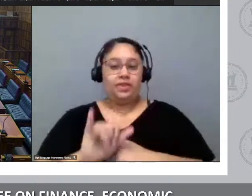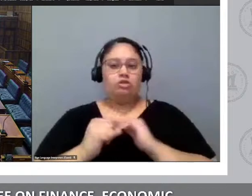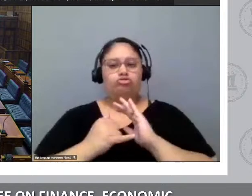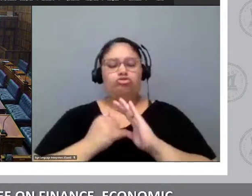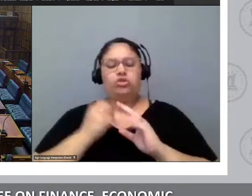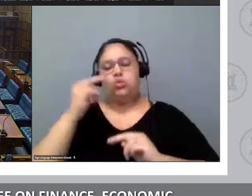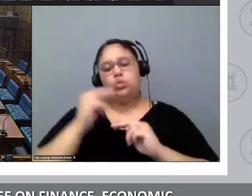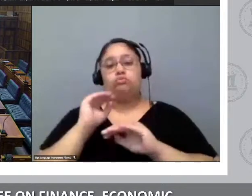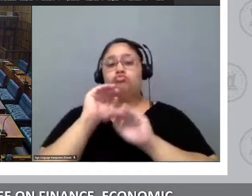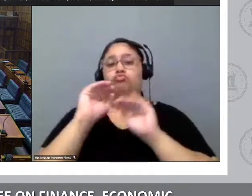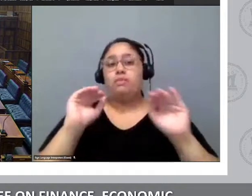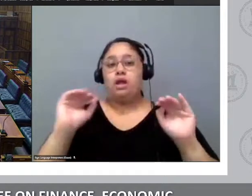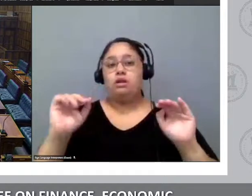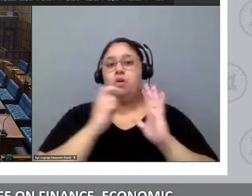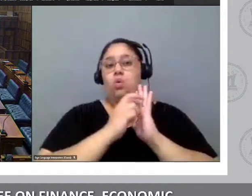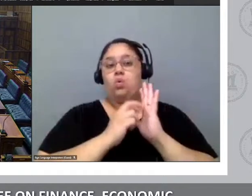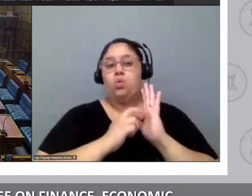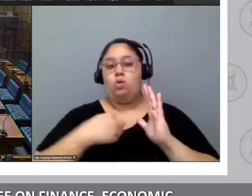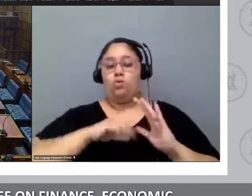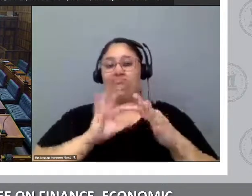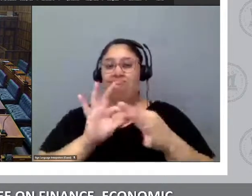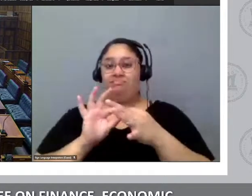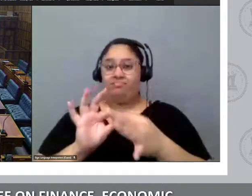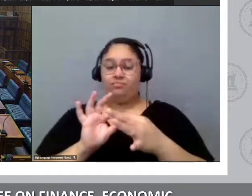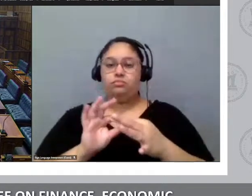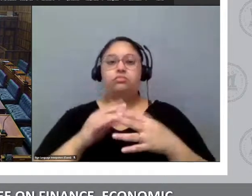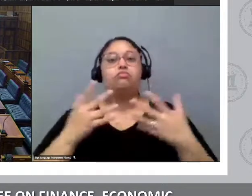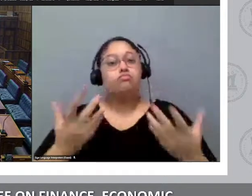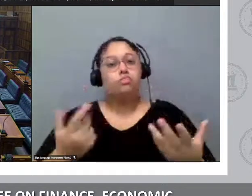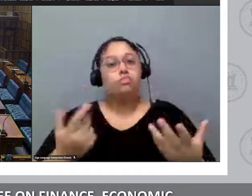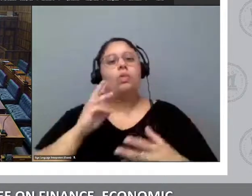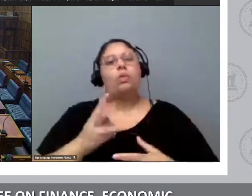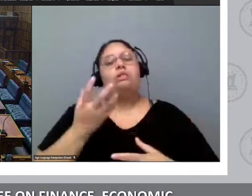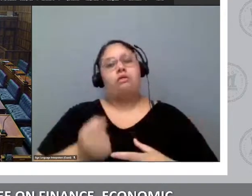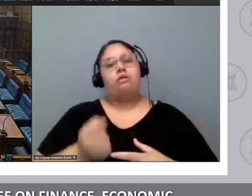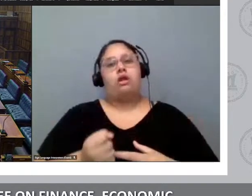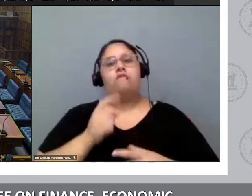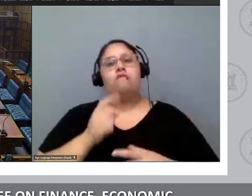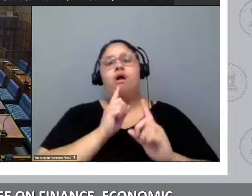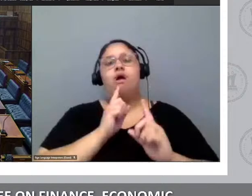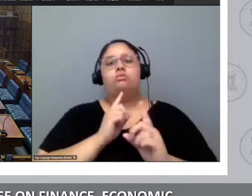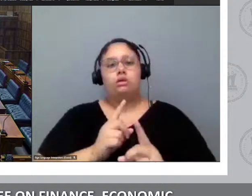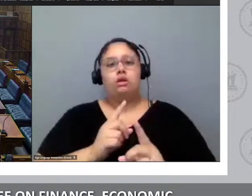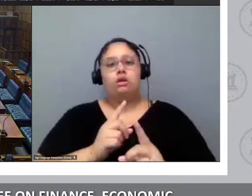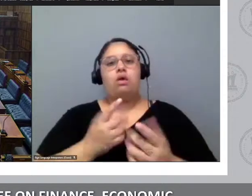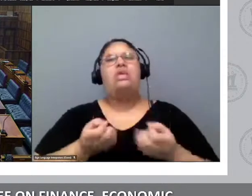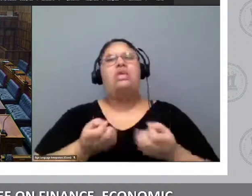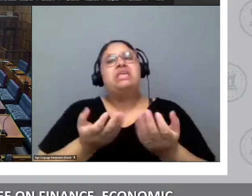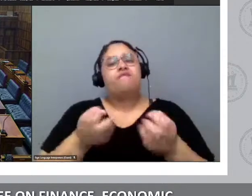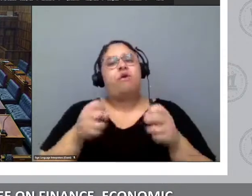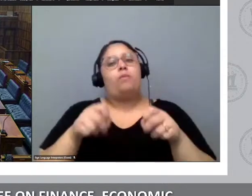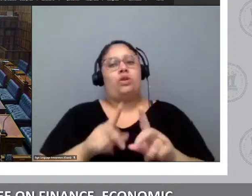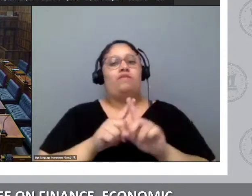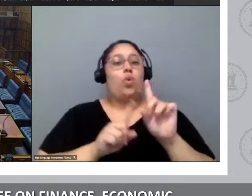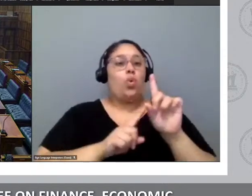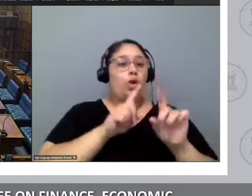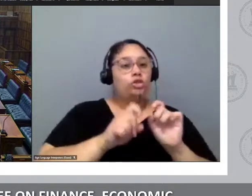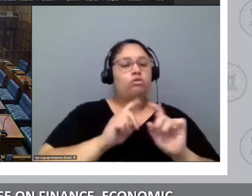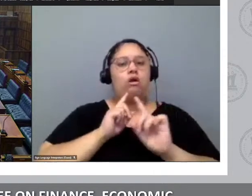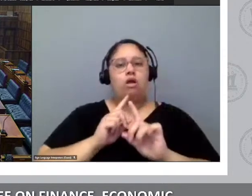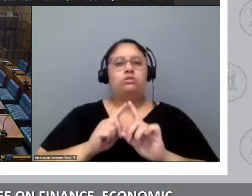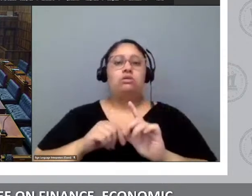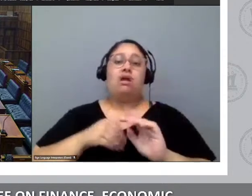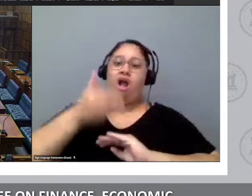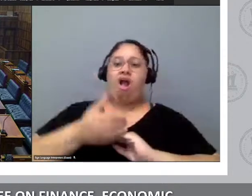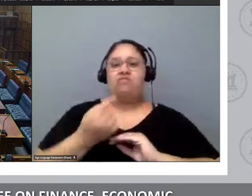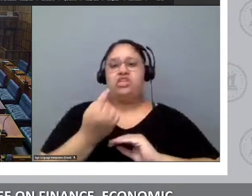brief reminder on the Rules of Engagement um so we will have an answer an opportunity for question and answers after each